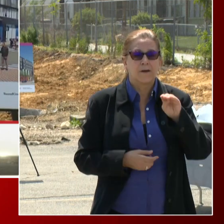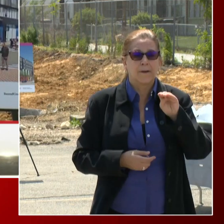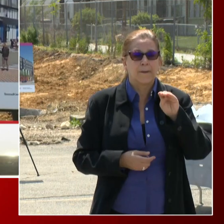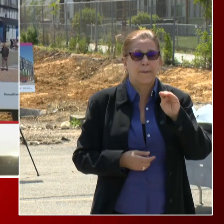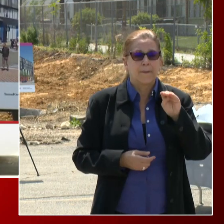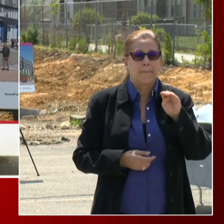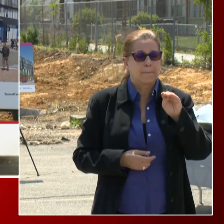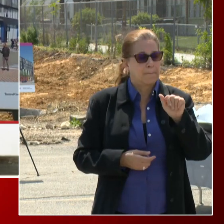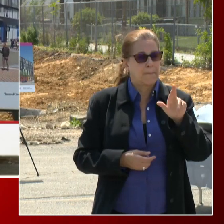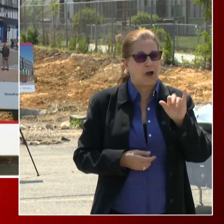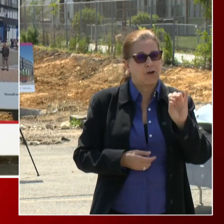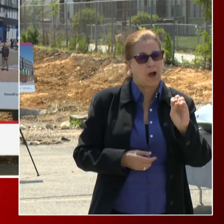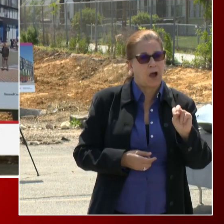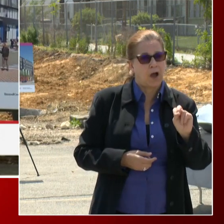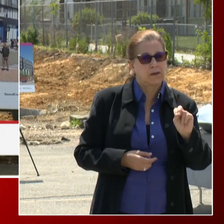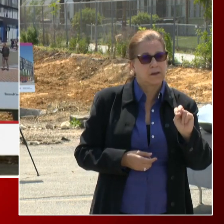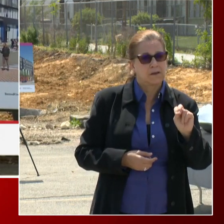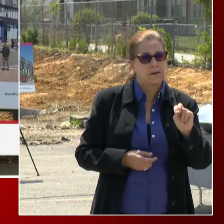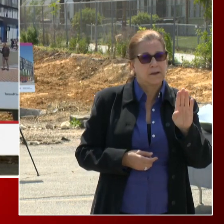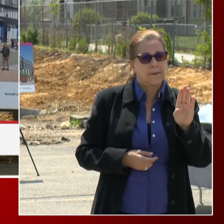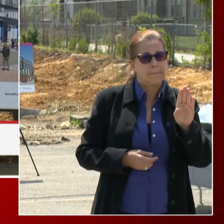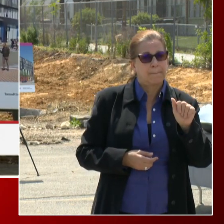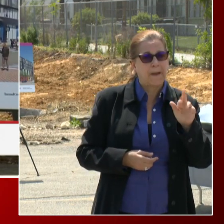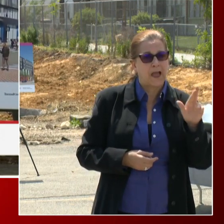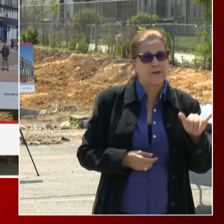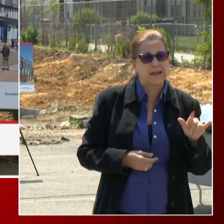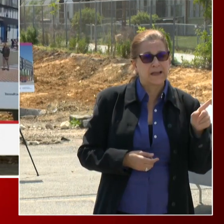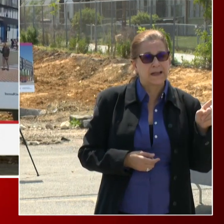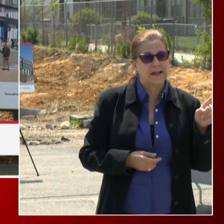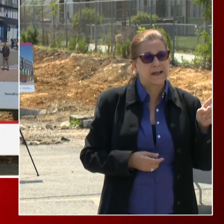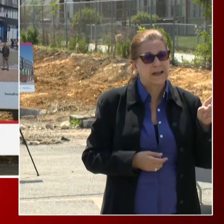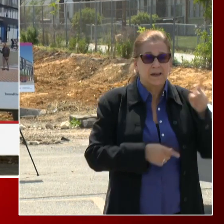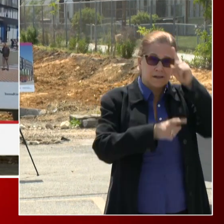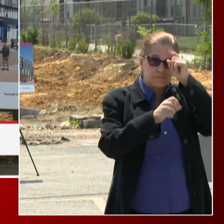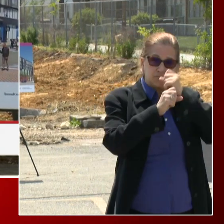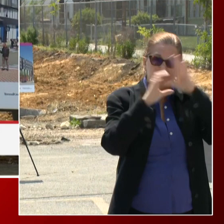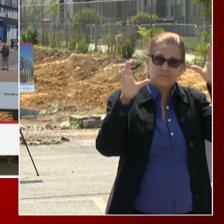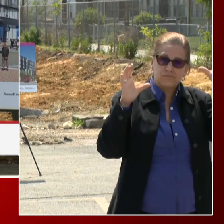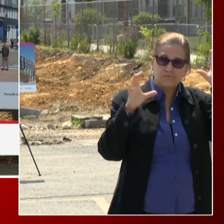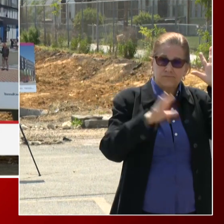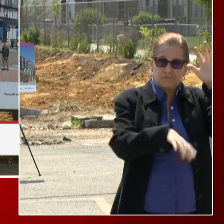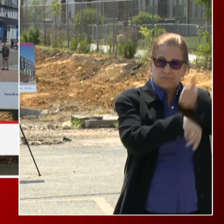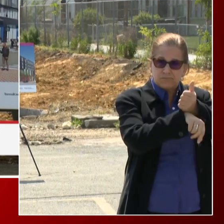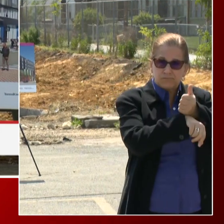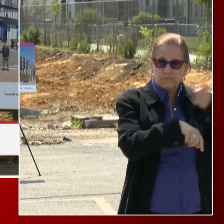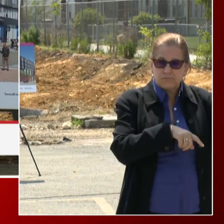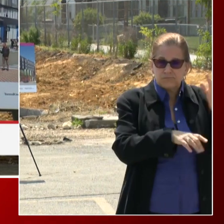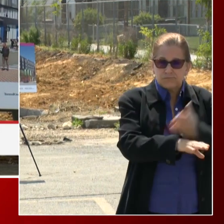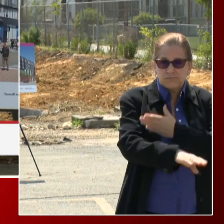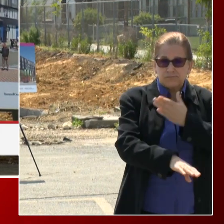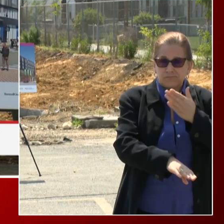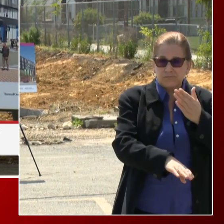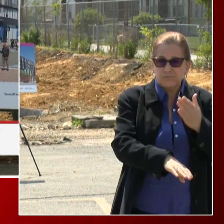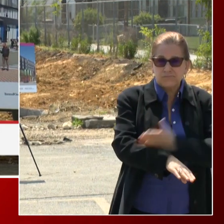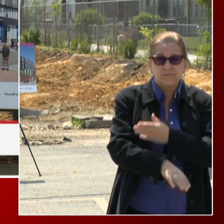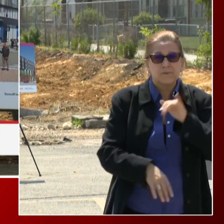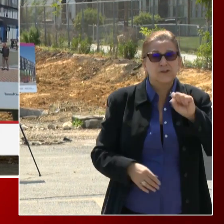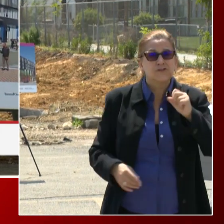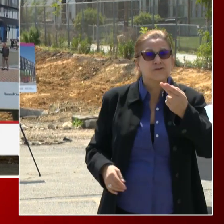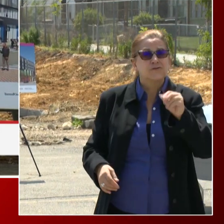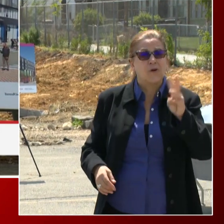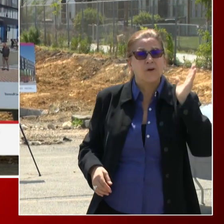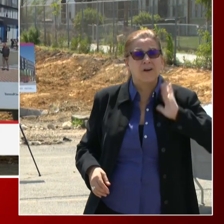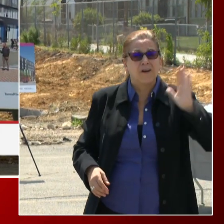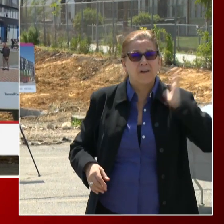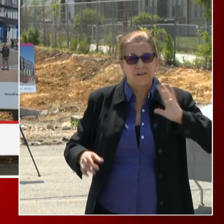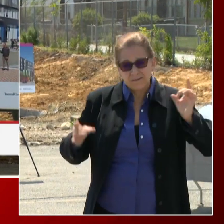year, DGS entered into a 20-year lease at this location, and we are